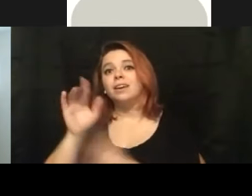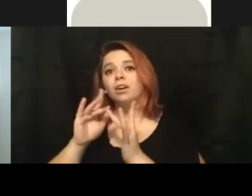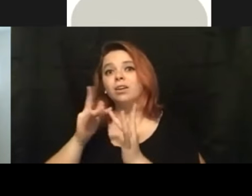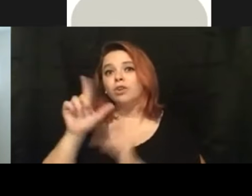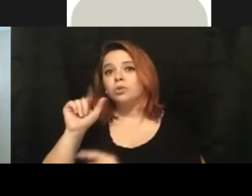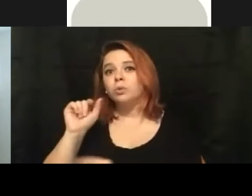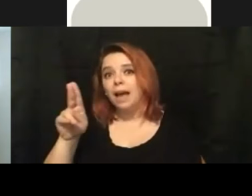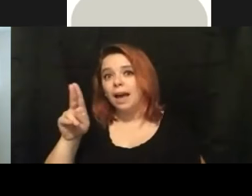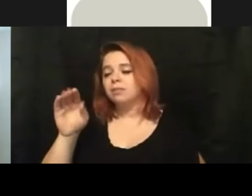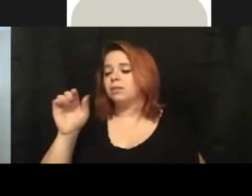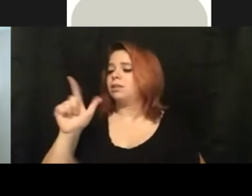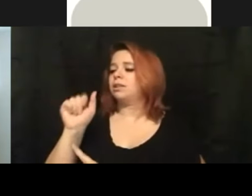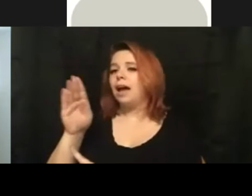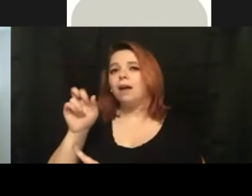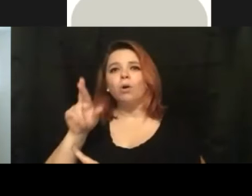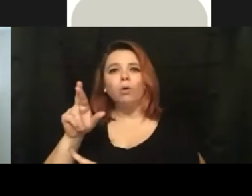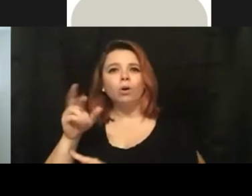question. I know in